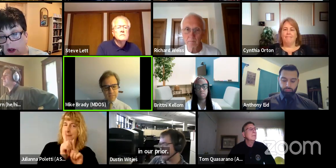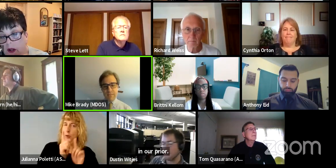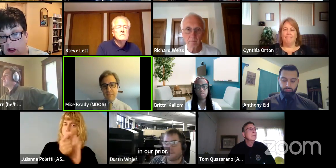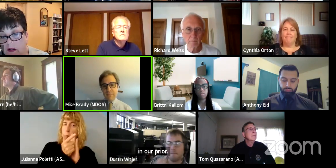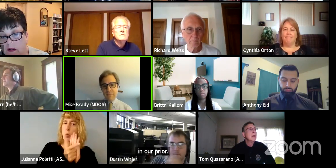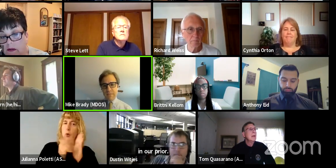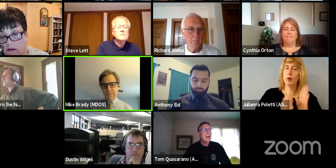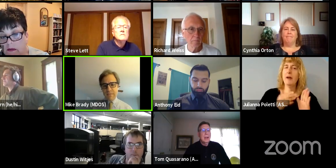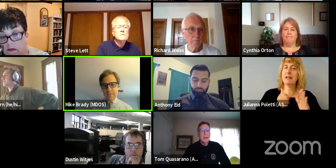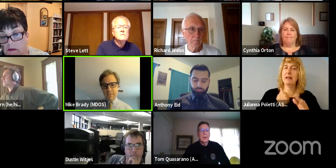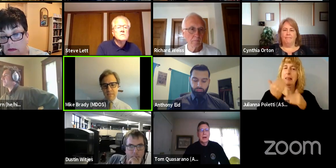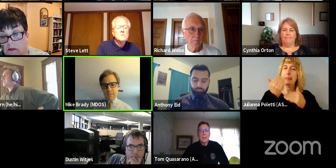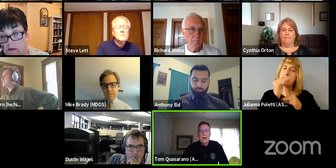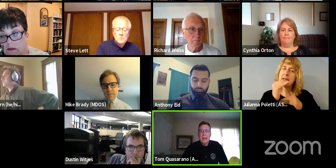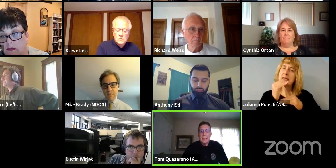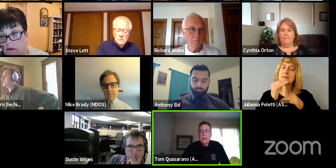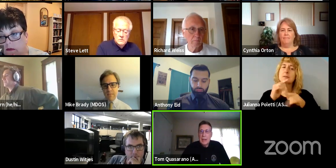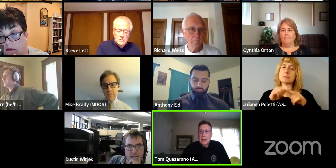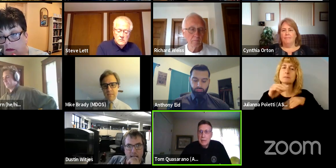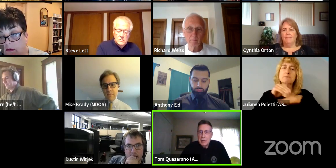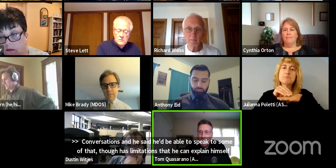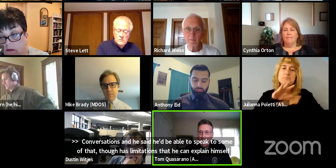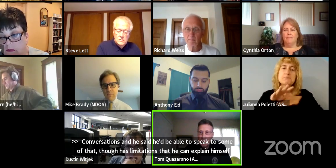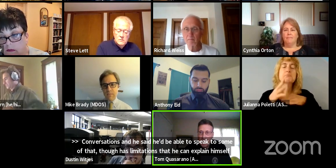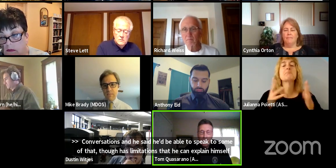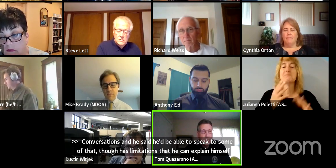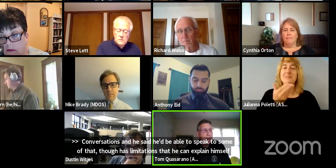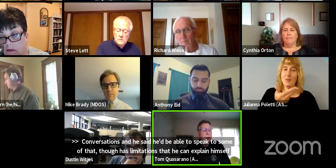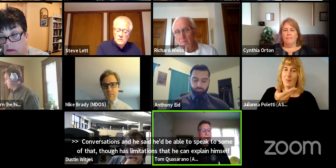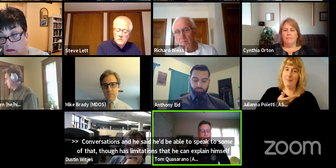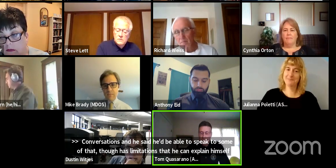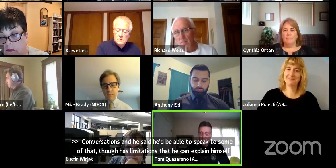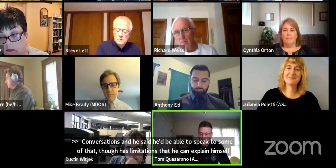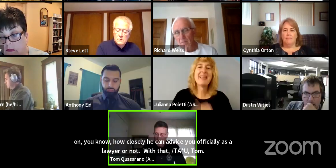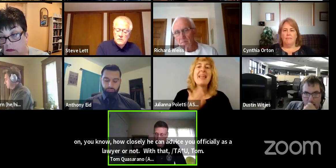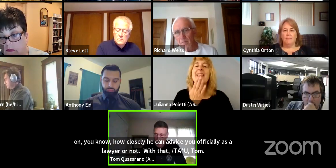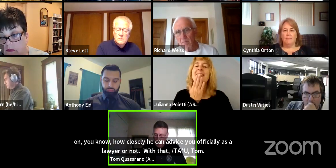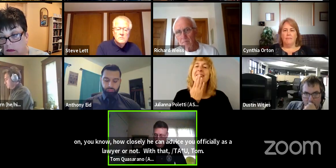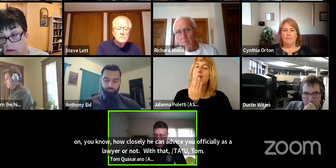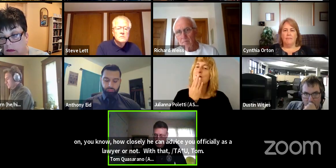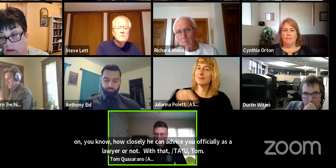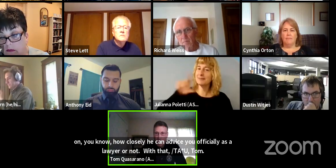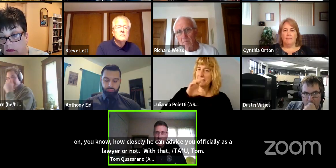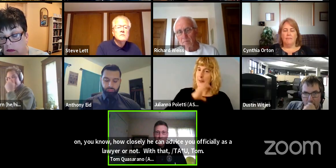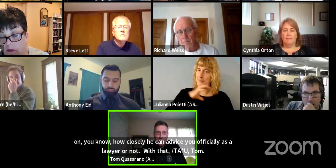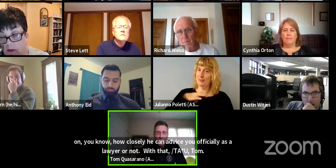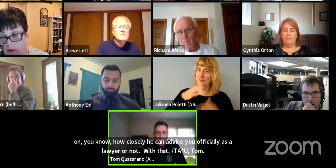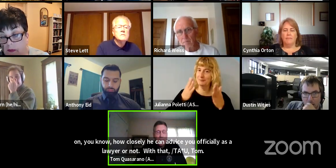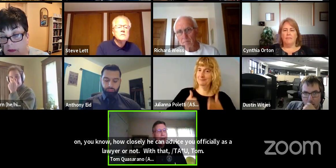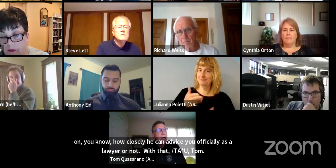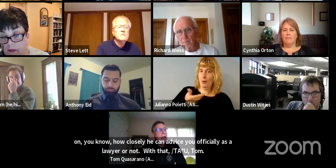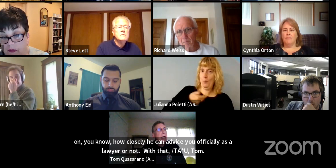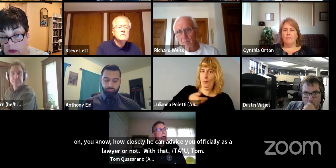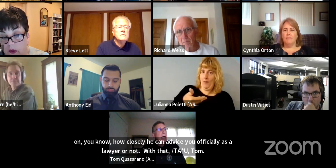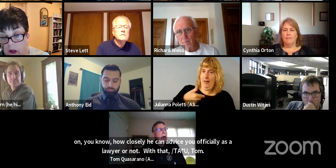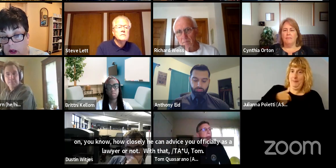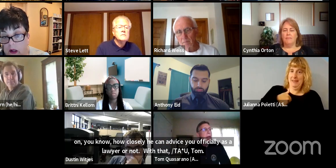you, Tom. You're welcome, Mike, and thank you, commissioners, to have me with you this